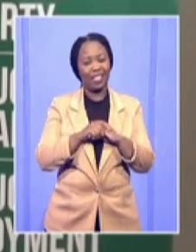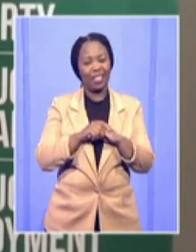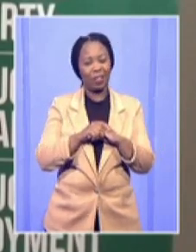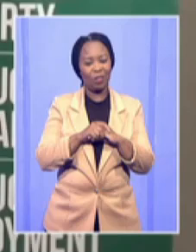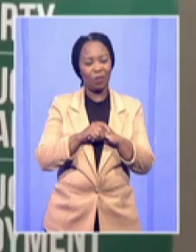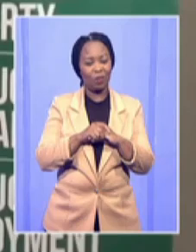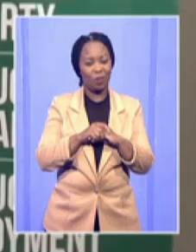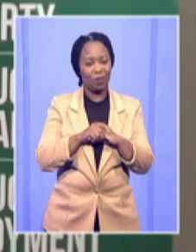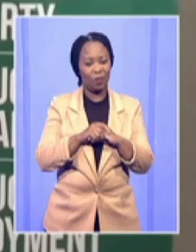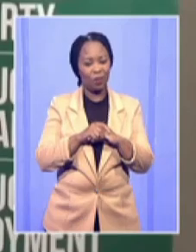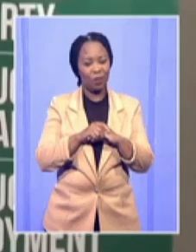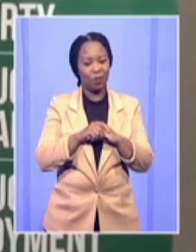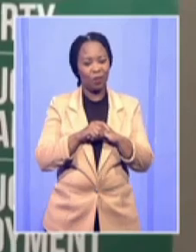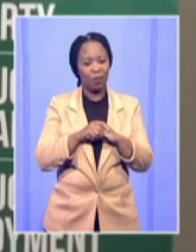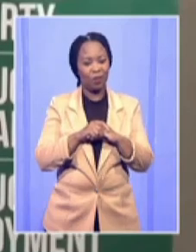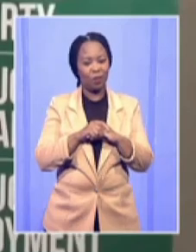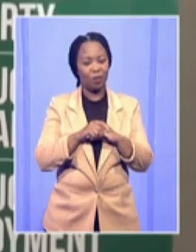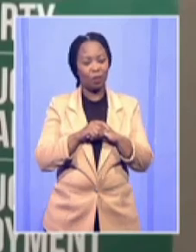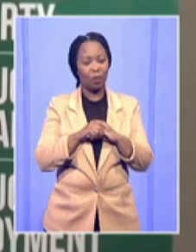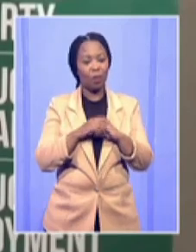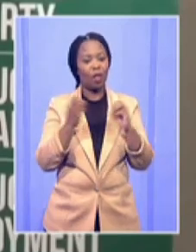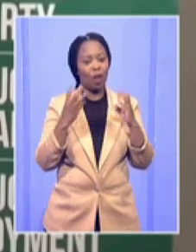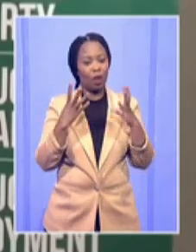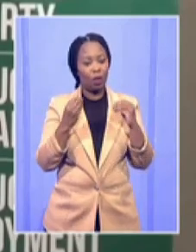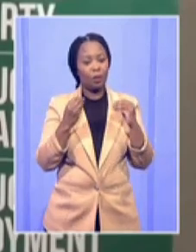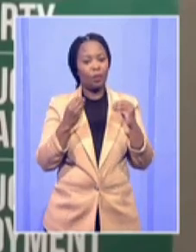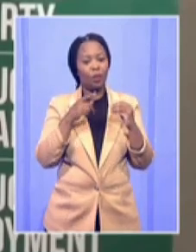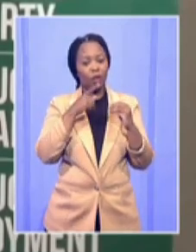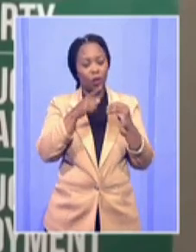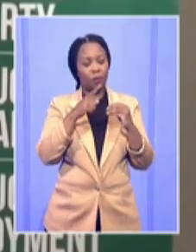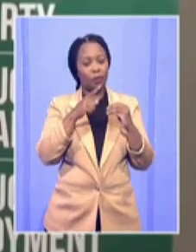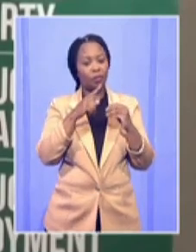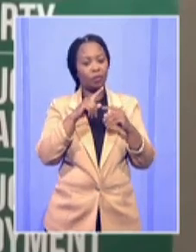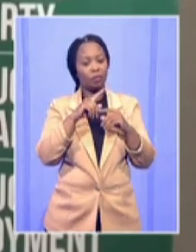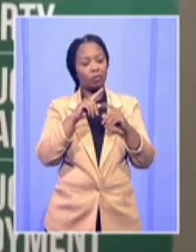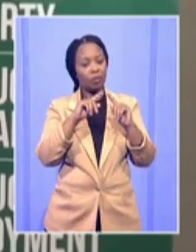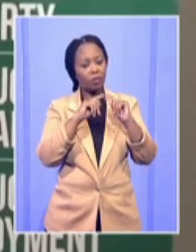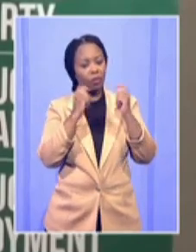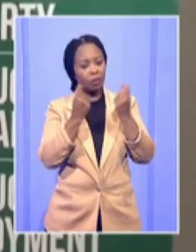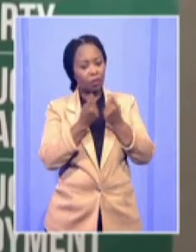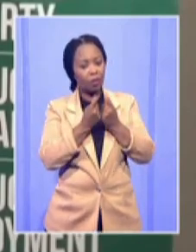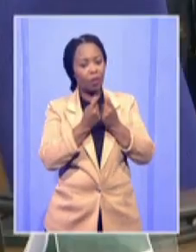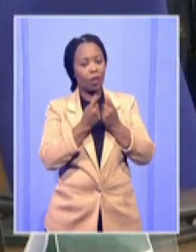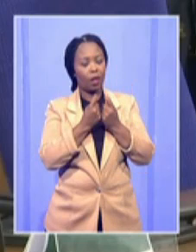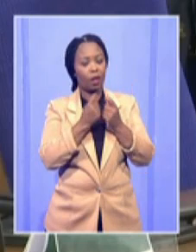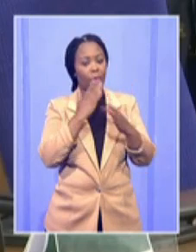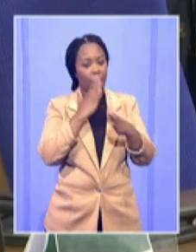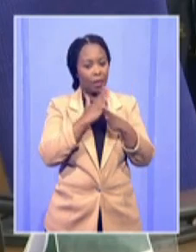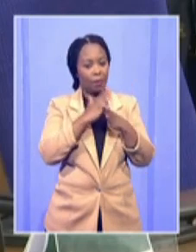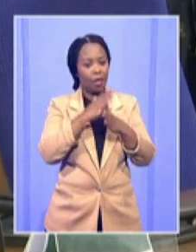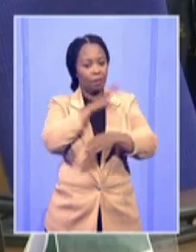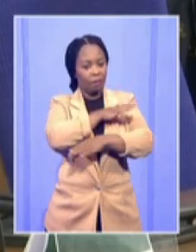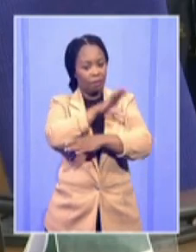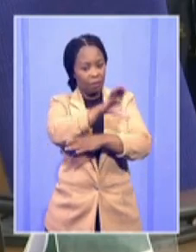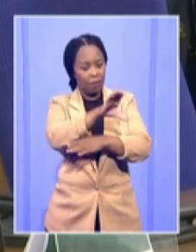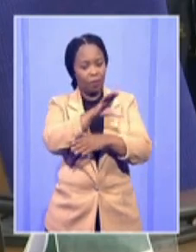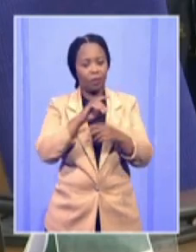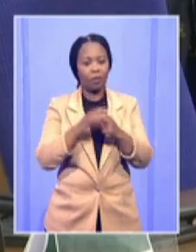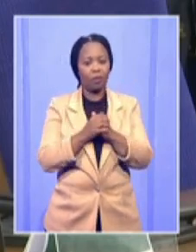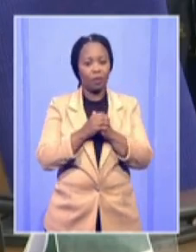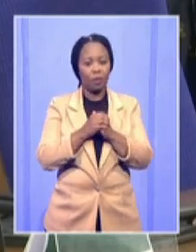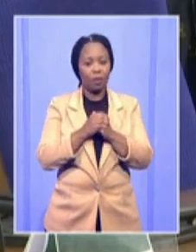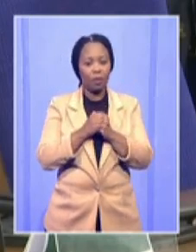So failing to have trust in you, failing to have confidence in you, is to